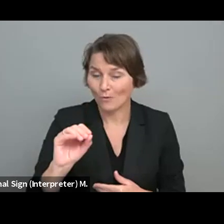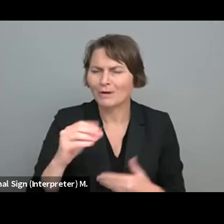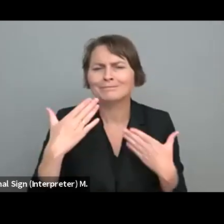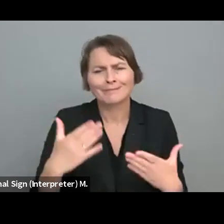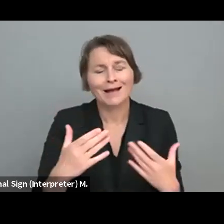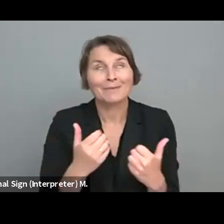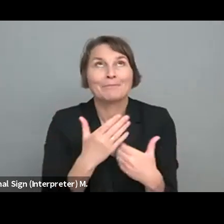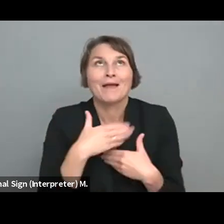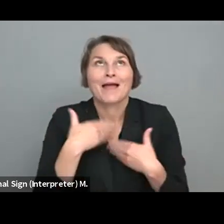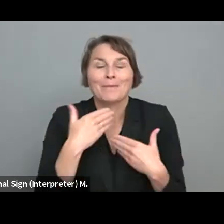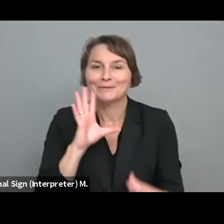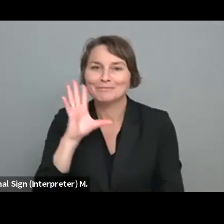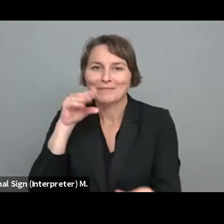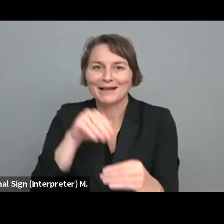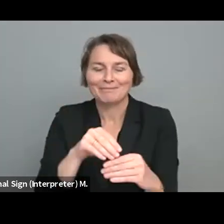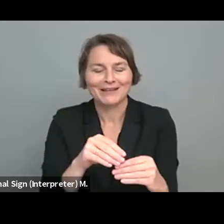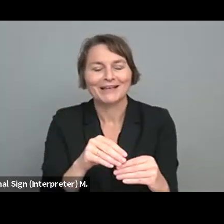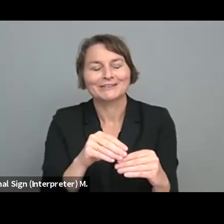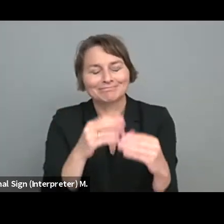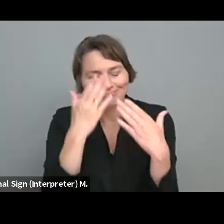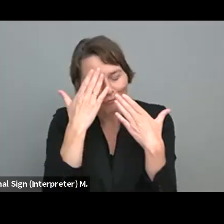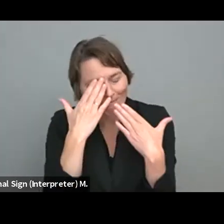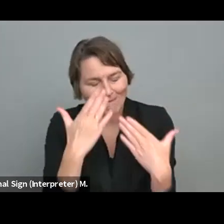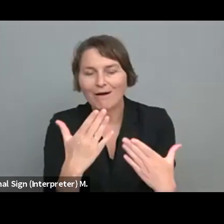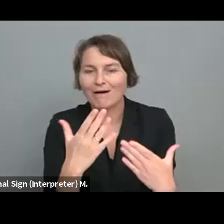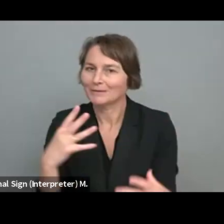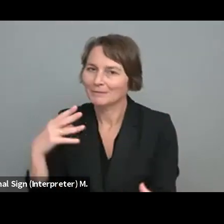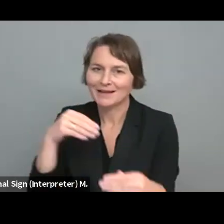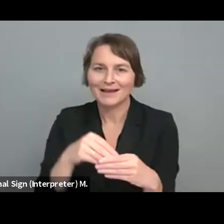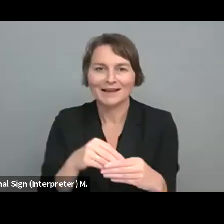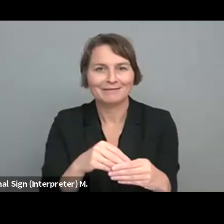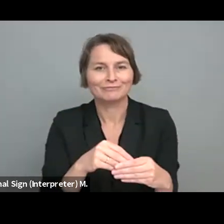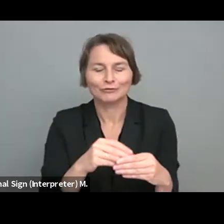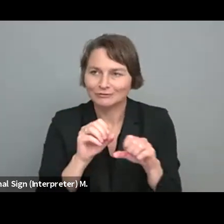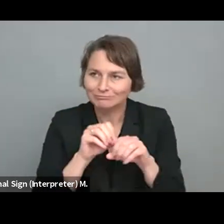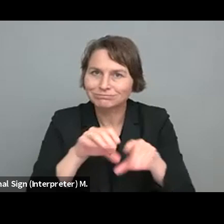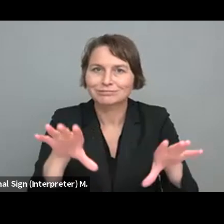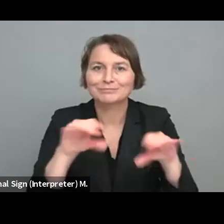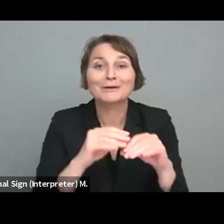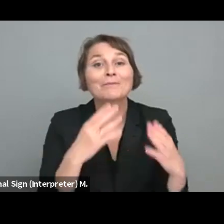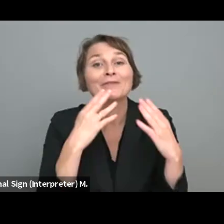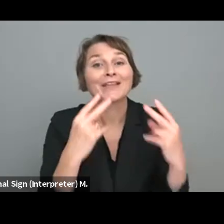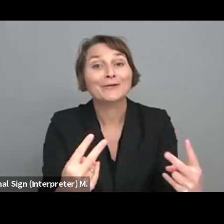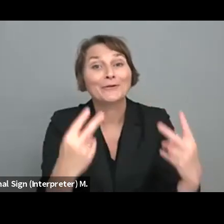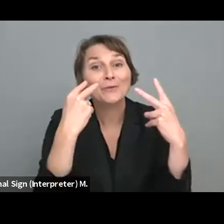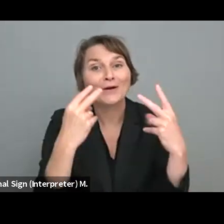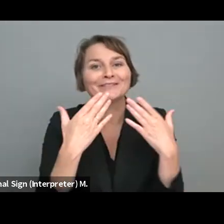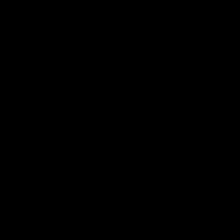conversation. It's an absolute honor. To everyone who's joined us, thank you and goodbye.